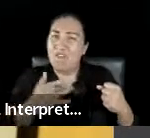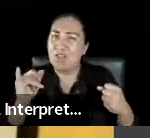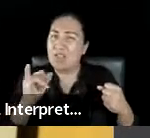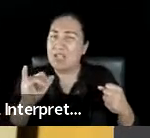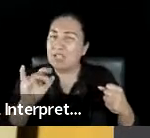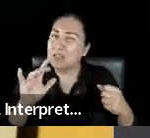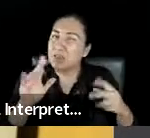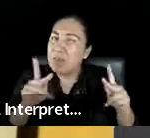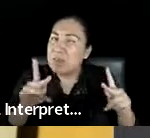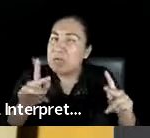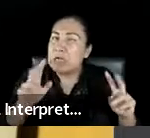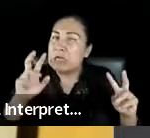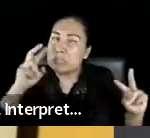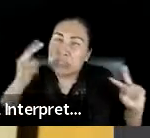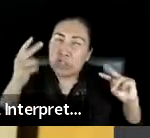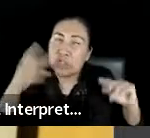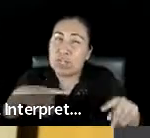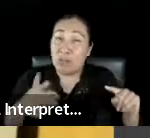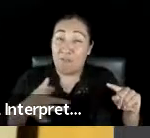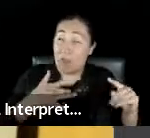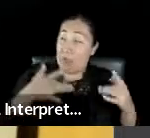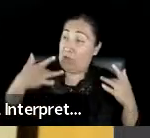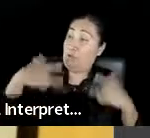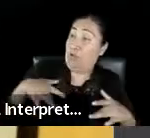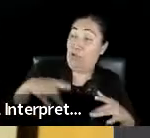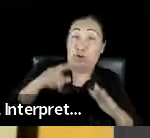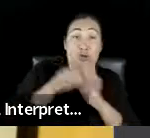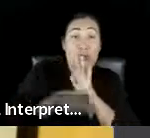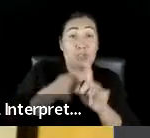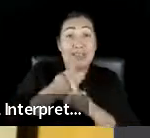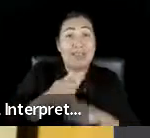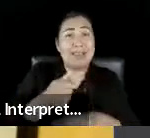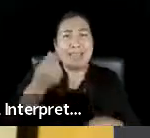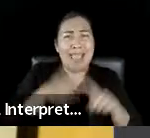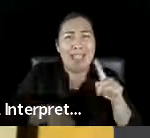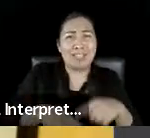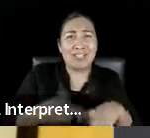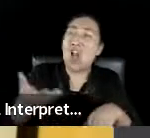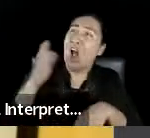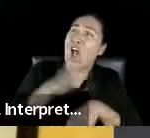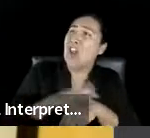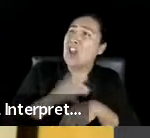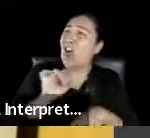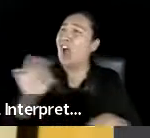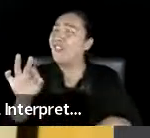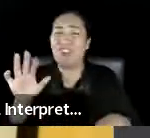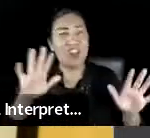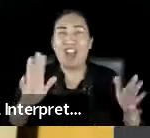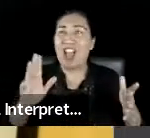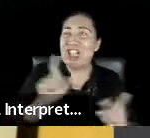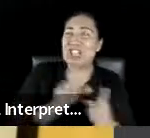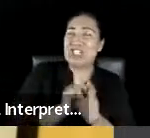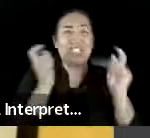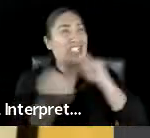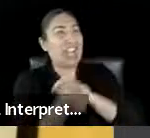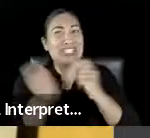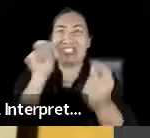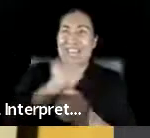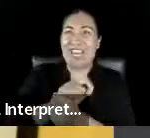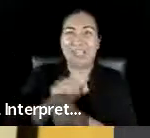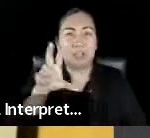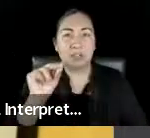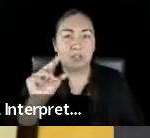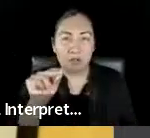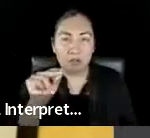misunderstood. Like feeling depressed or suicidal isn't like flipping a switch. There's just more to it than that. And I think it's important that people recognize